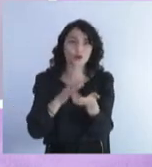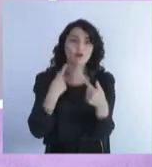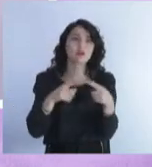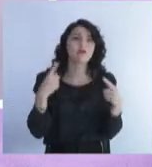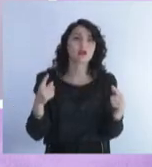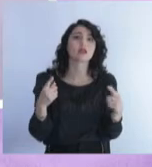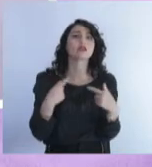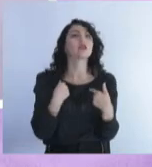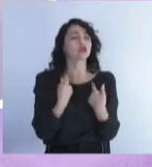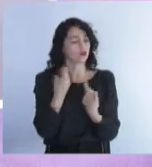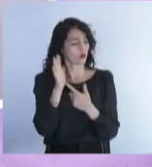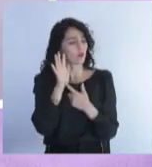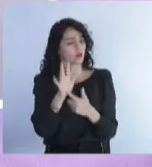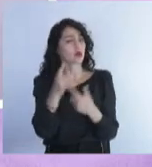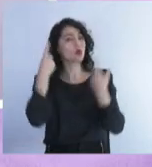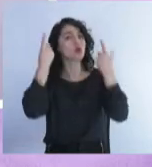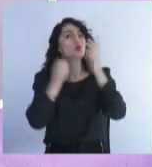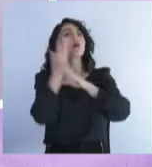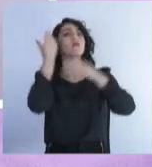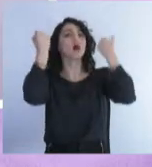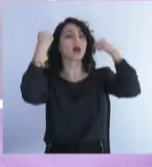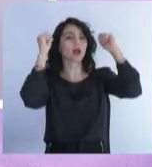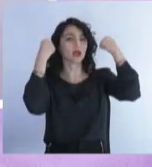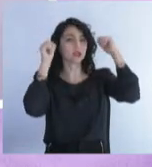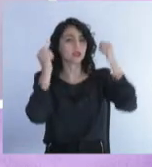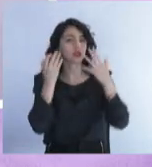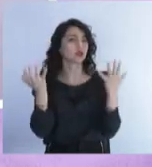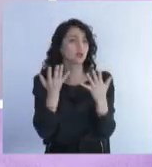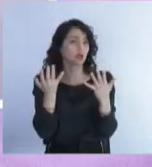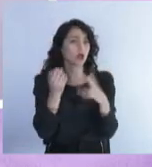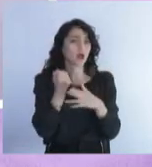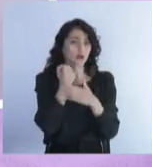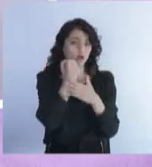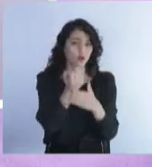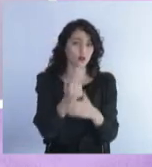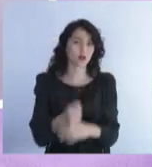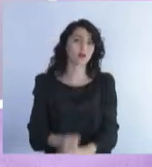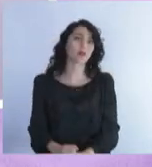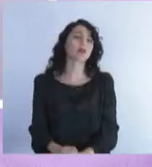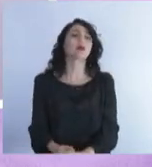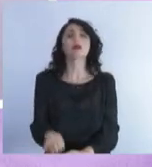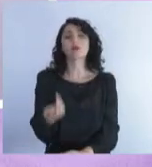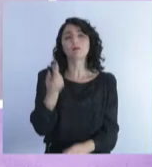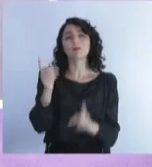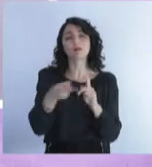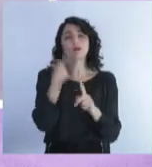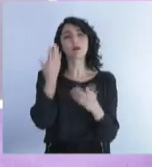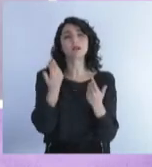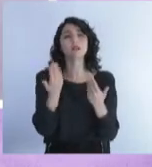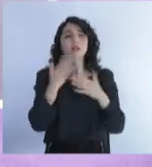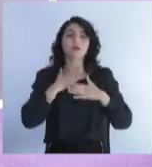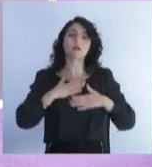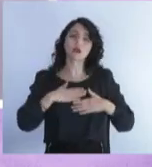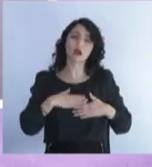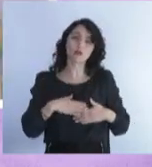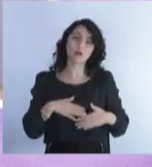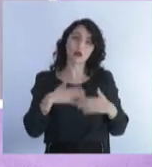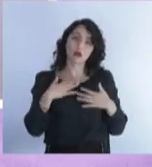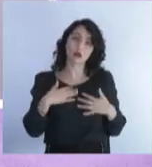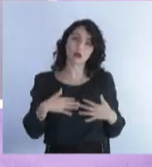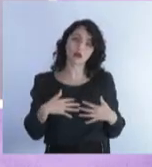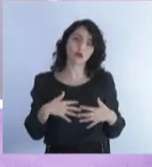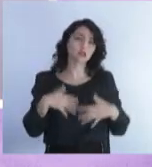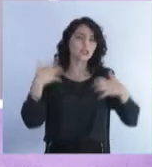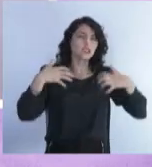that if you do this exercise, which I'll show you in a moment, it makes you more calm. you're upset, you're triggered